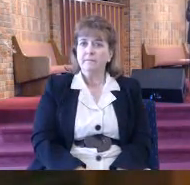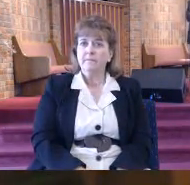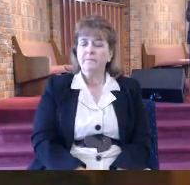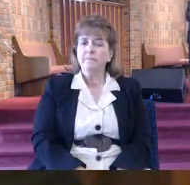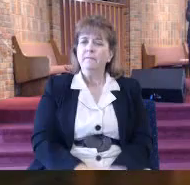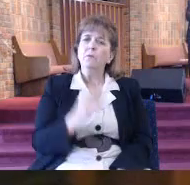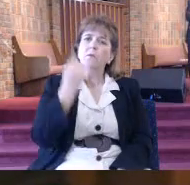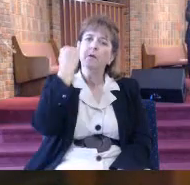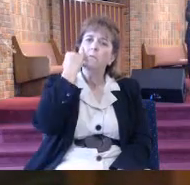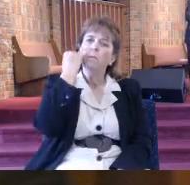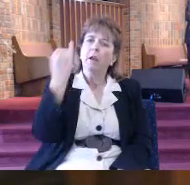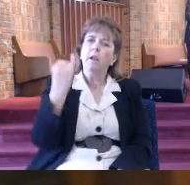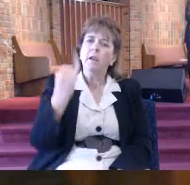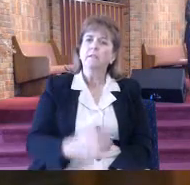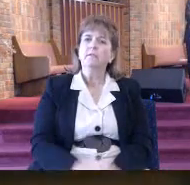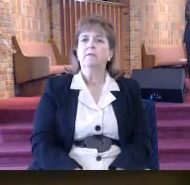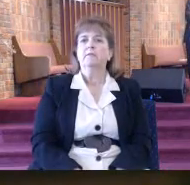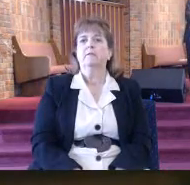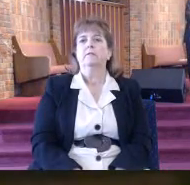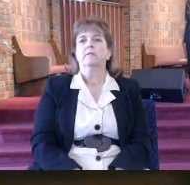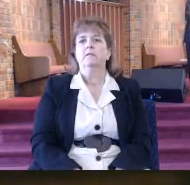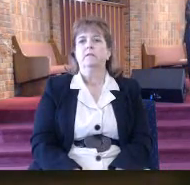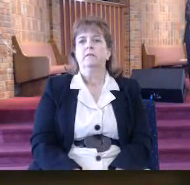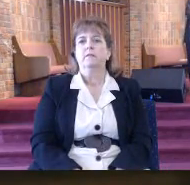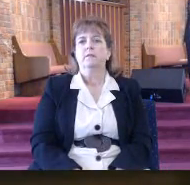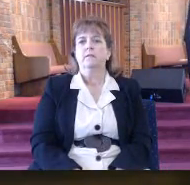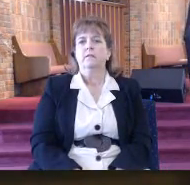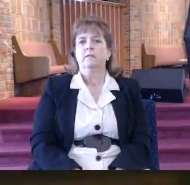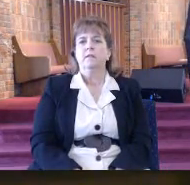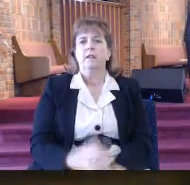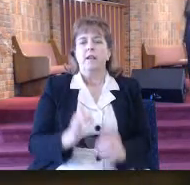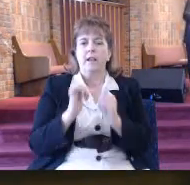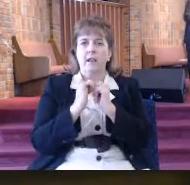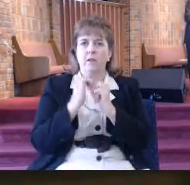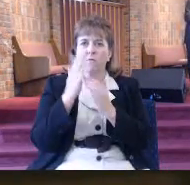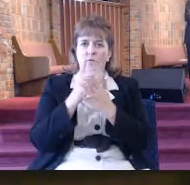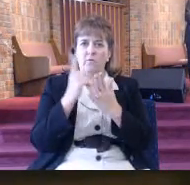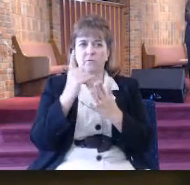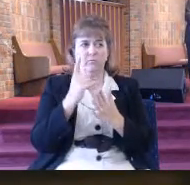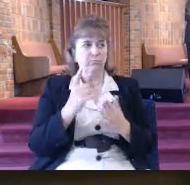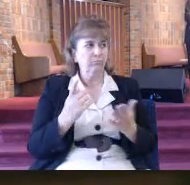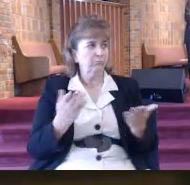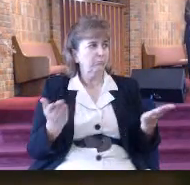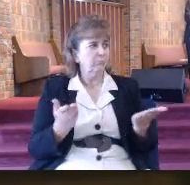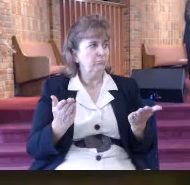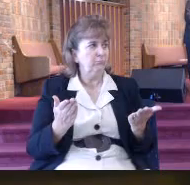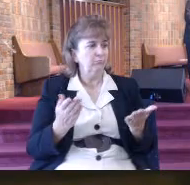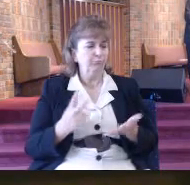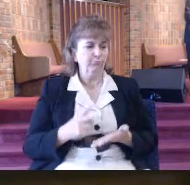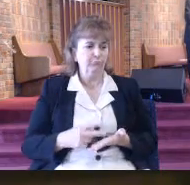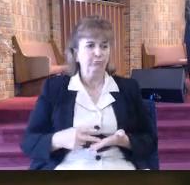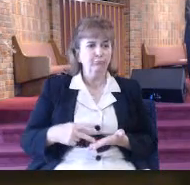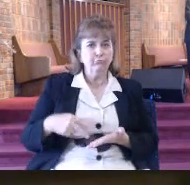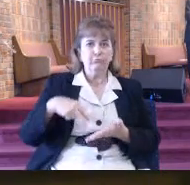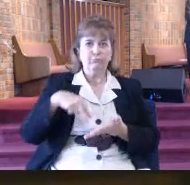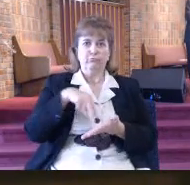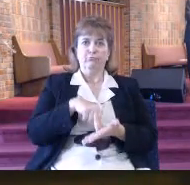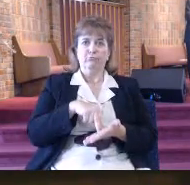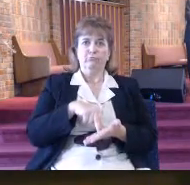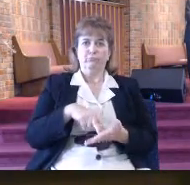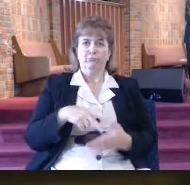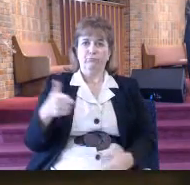You imagine the scene of someone standing up in the auditorium and starting to